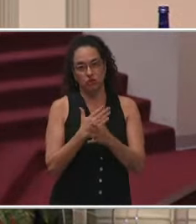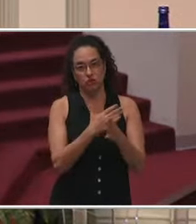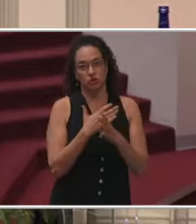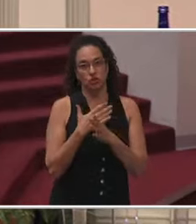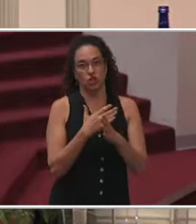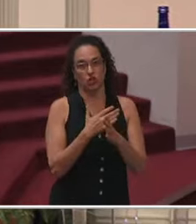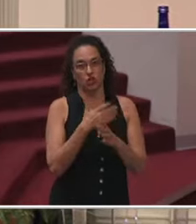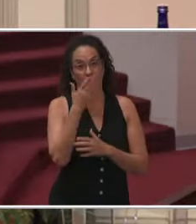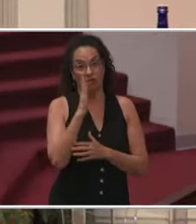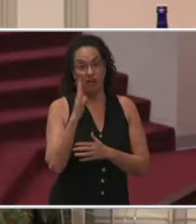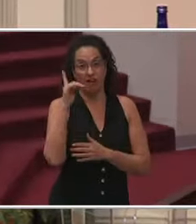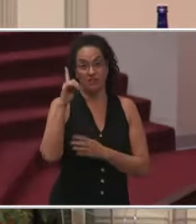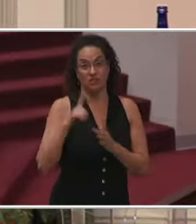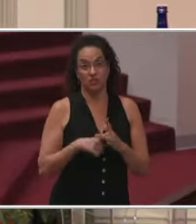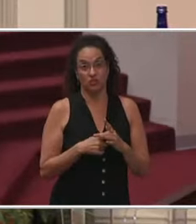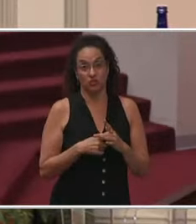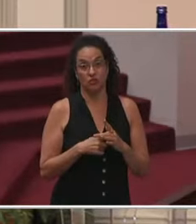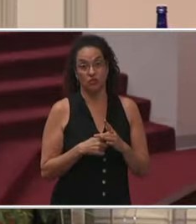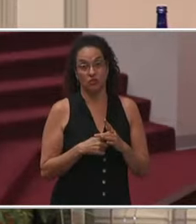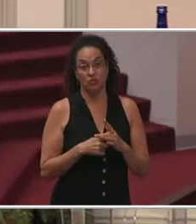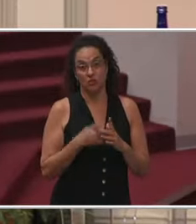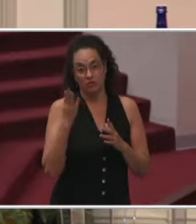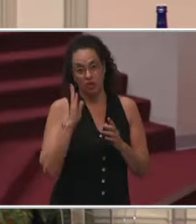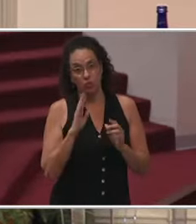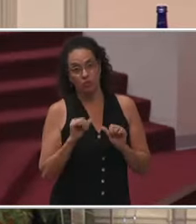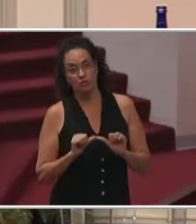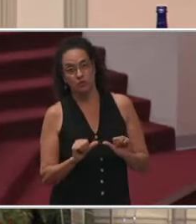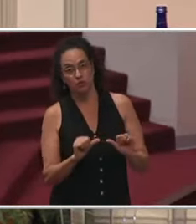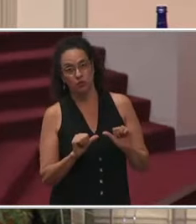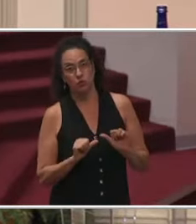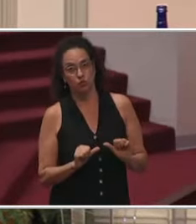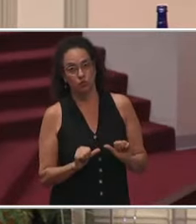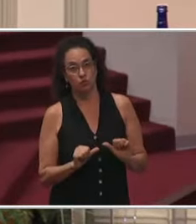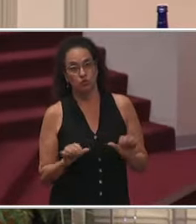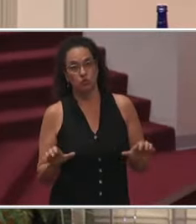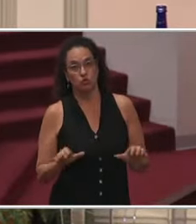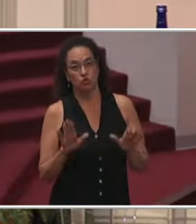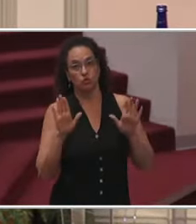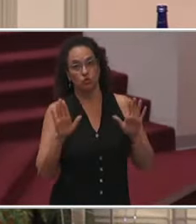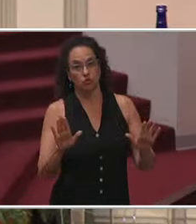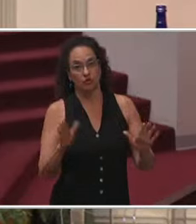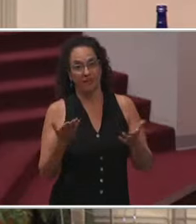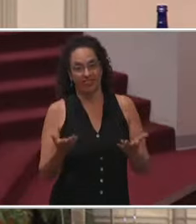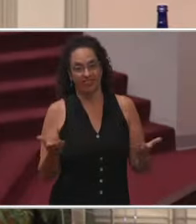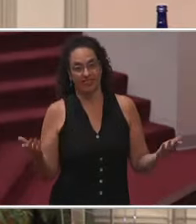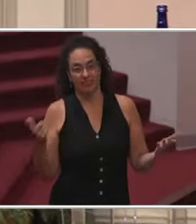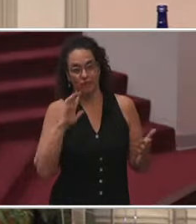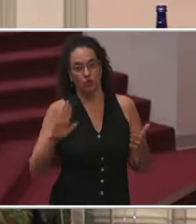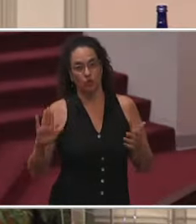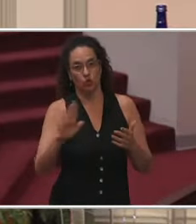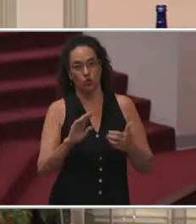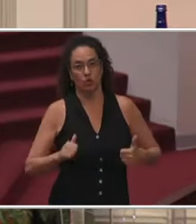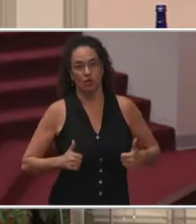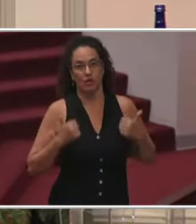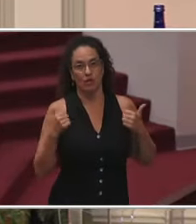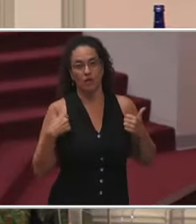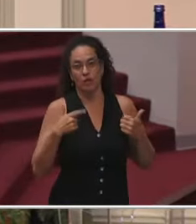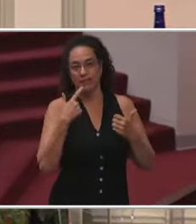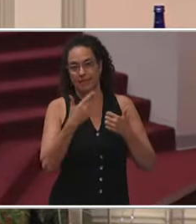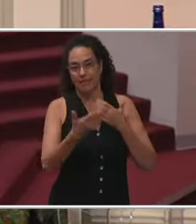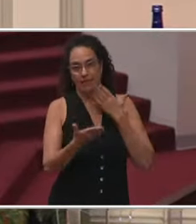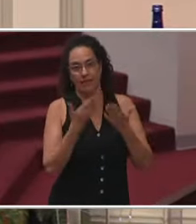He has begun and he's continuing to do a great work in your life. And we say thank